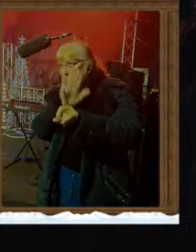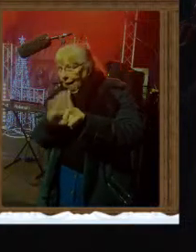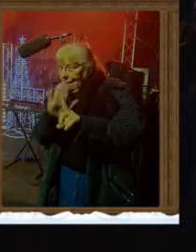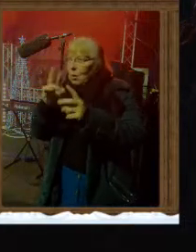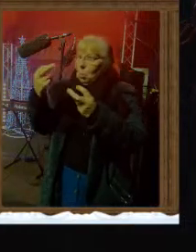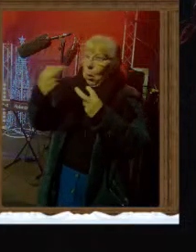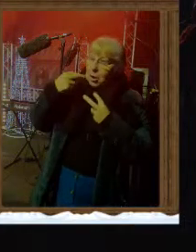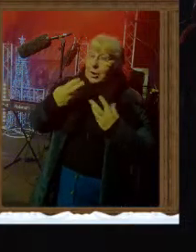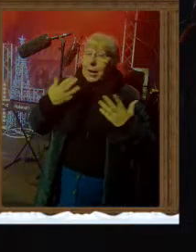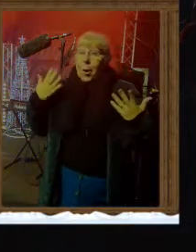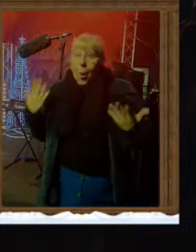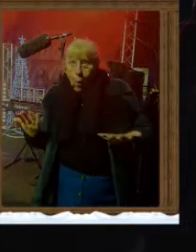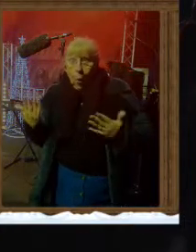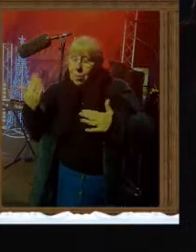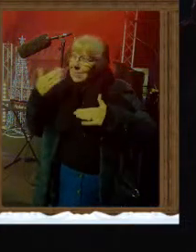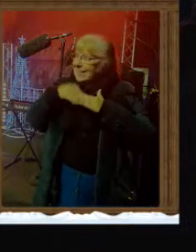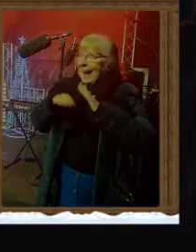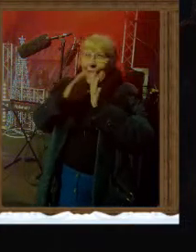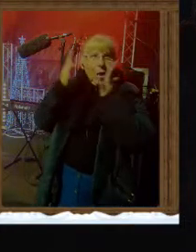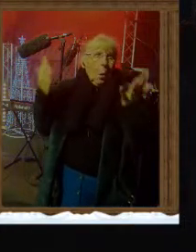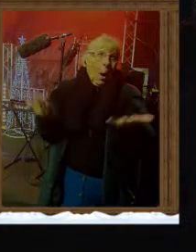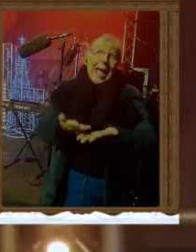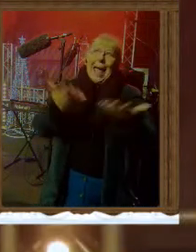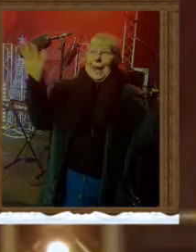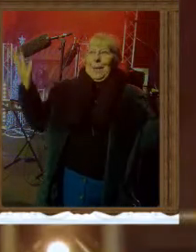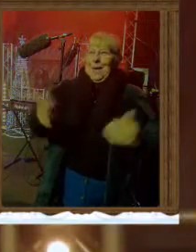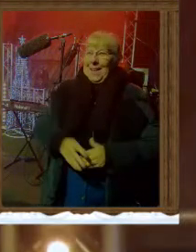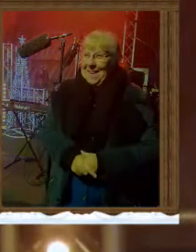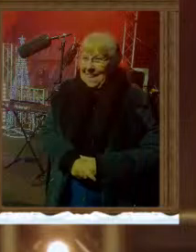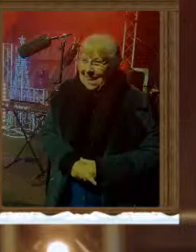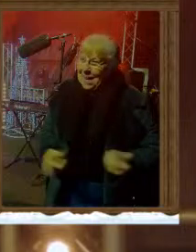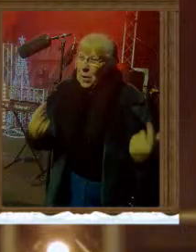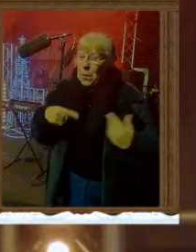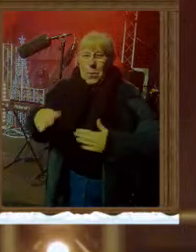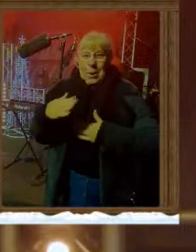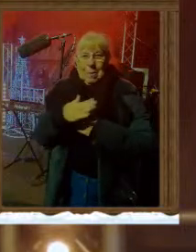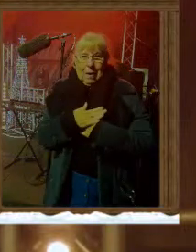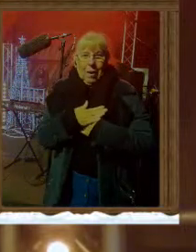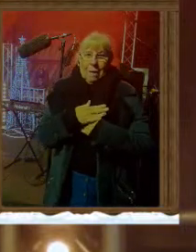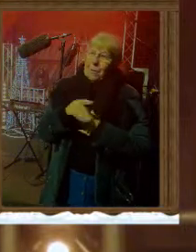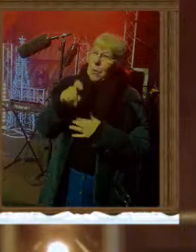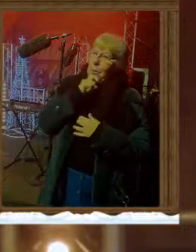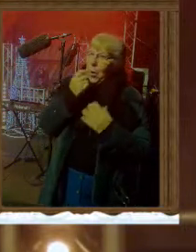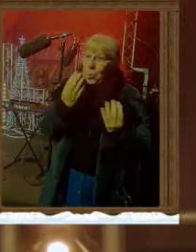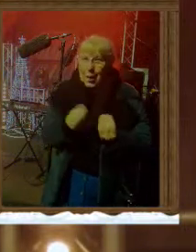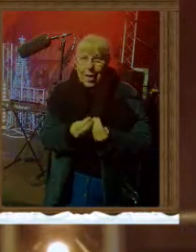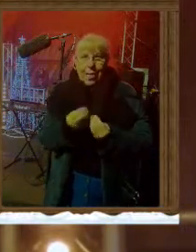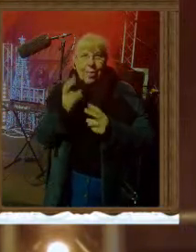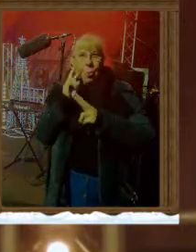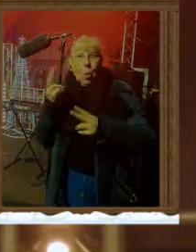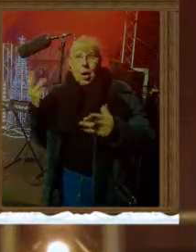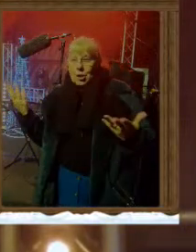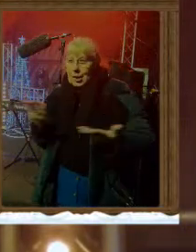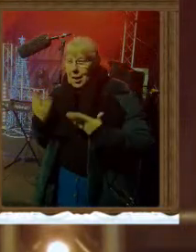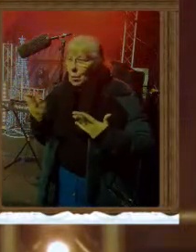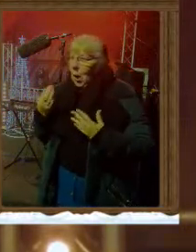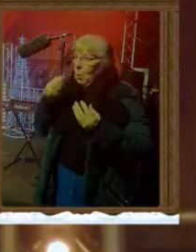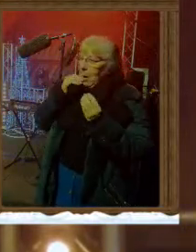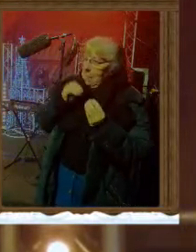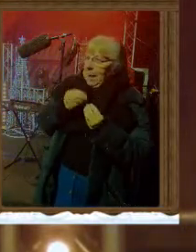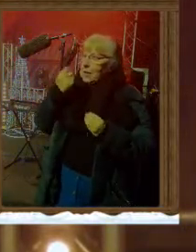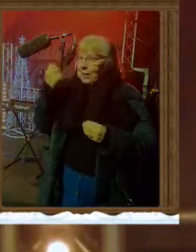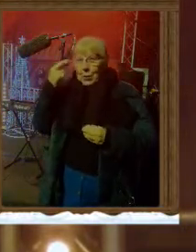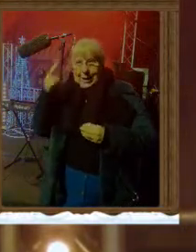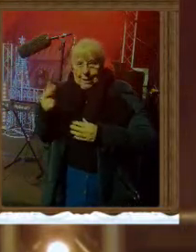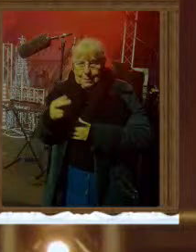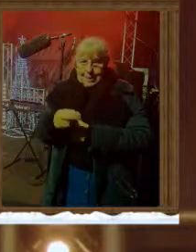indeed anywhere in the world. We would love to hear where you are, who you're with, where you're watching, and we'll do some shout-outs, won't we? Yes,